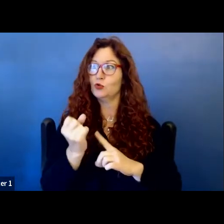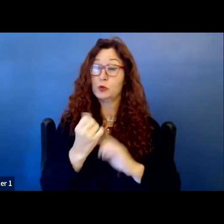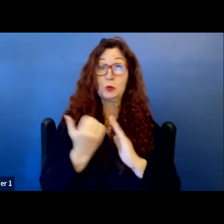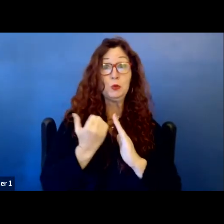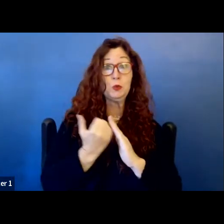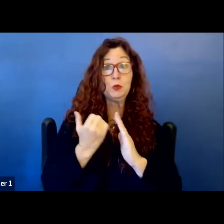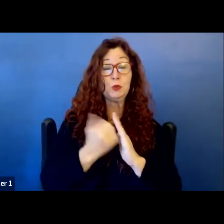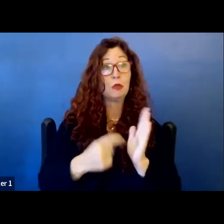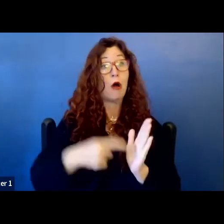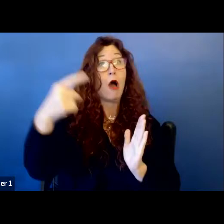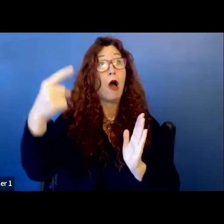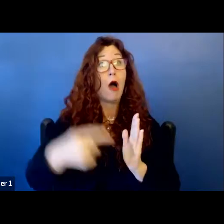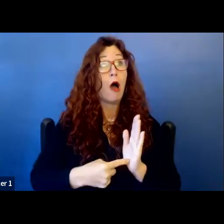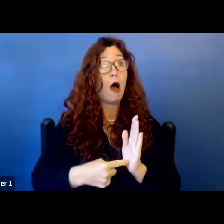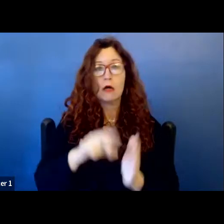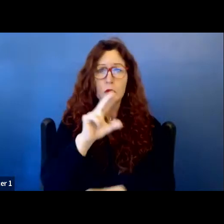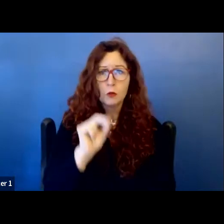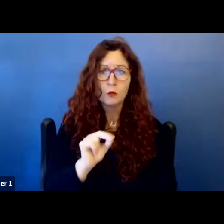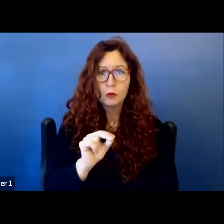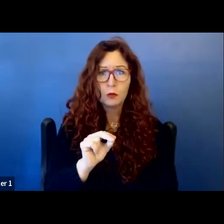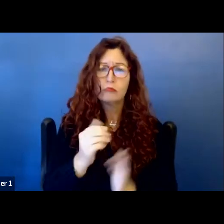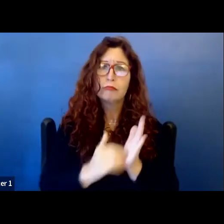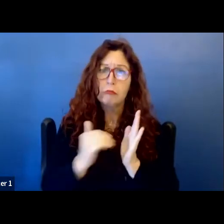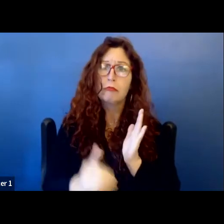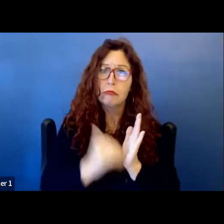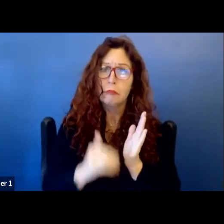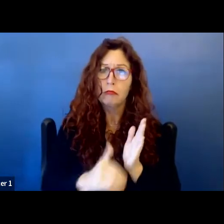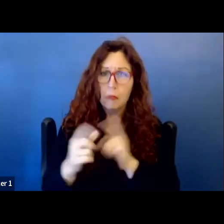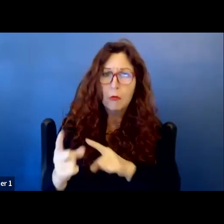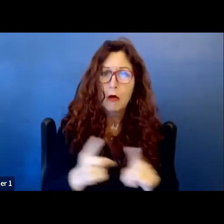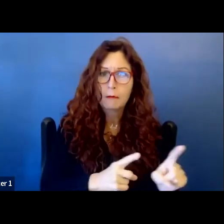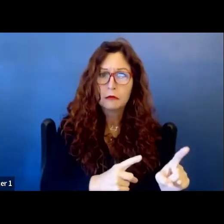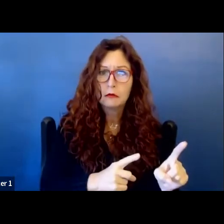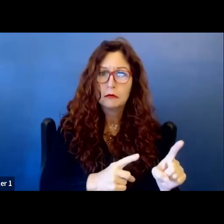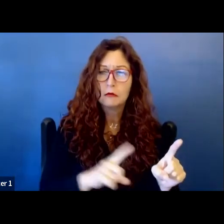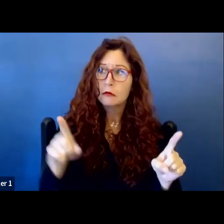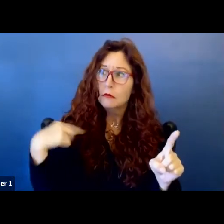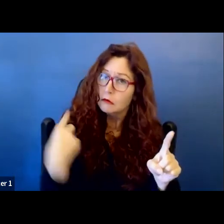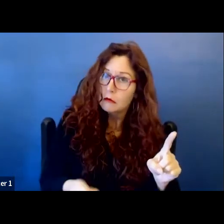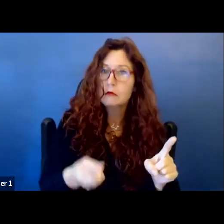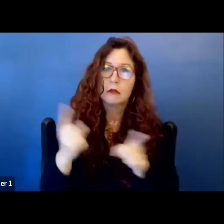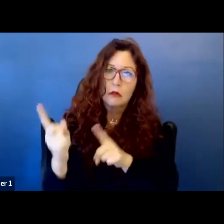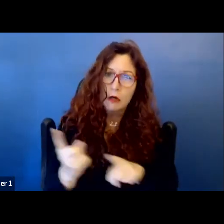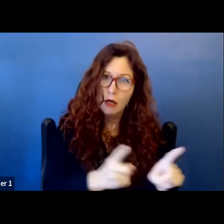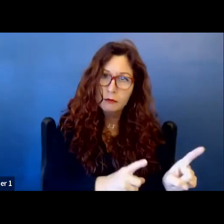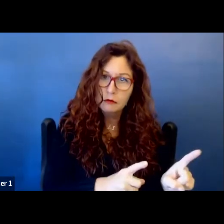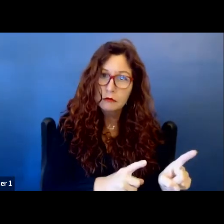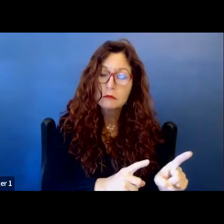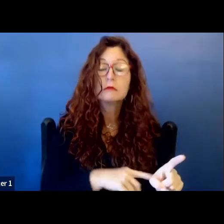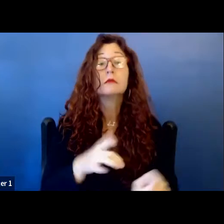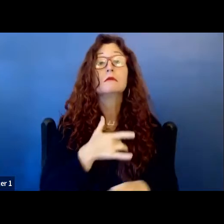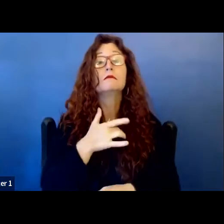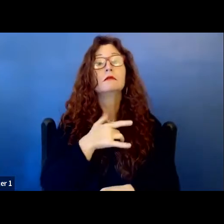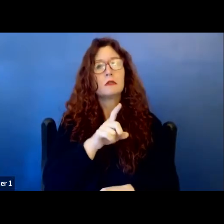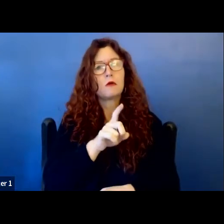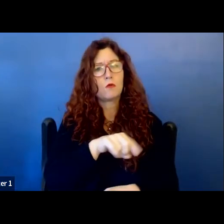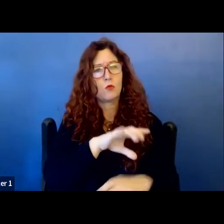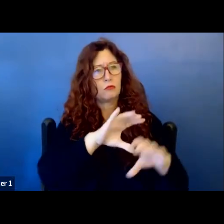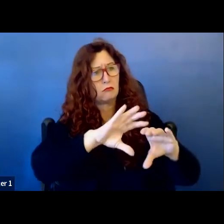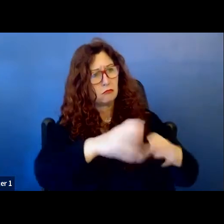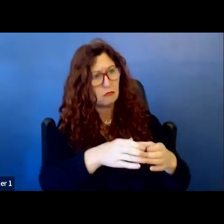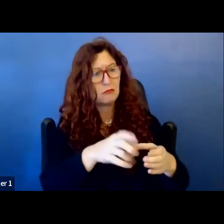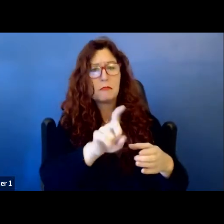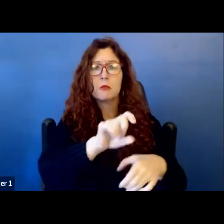include engagement with marginalized workers organizations such as worker centers to build workers capacity to